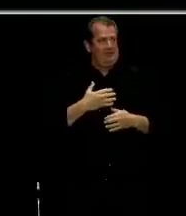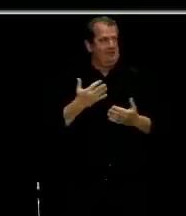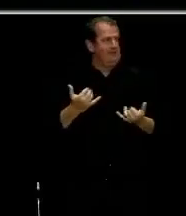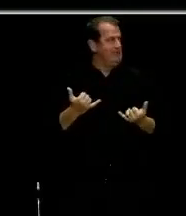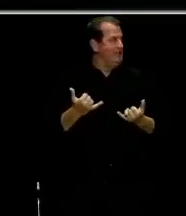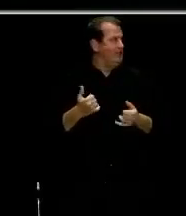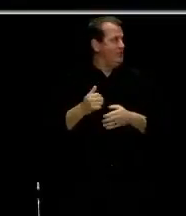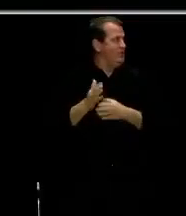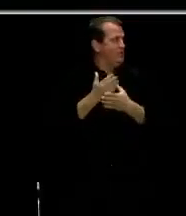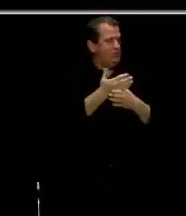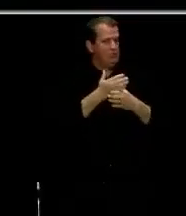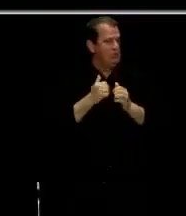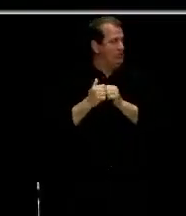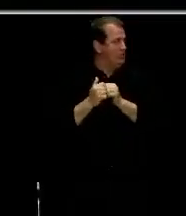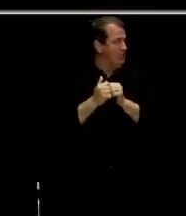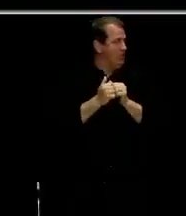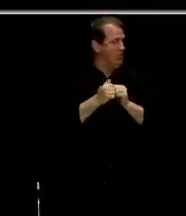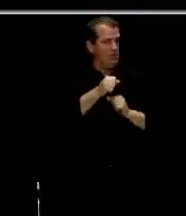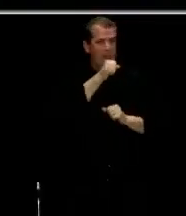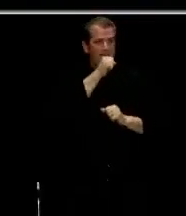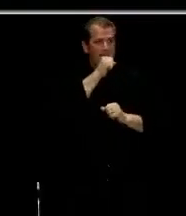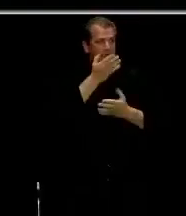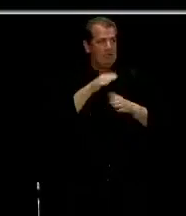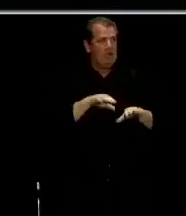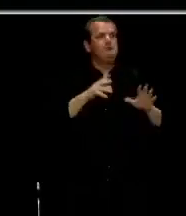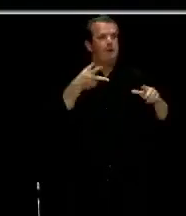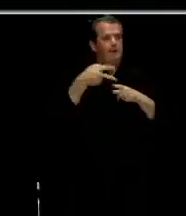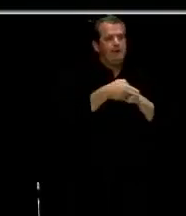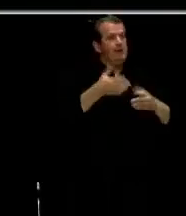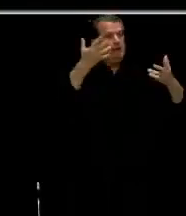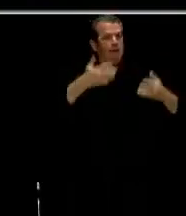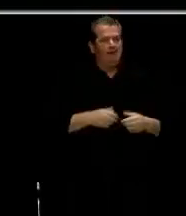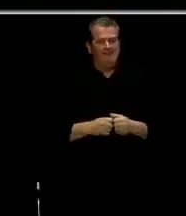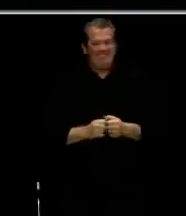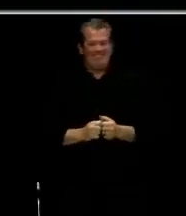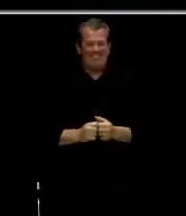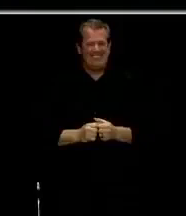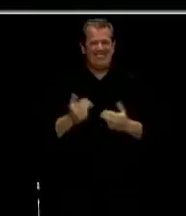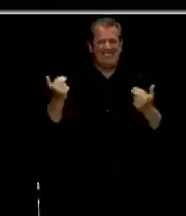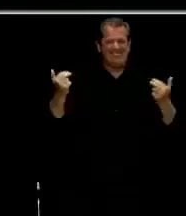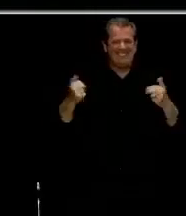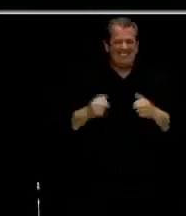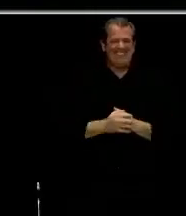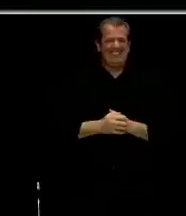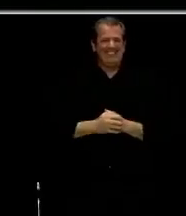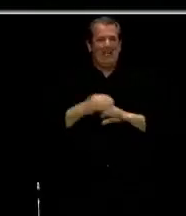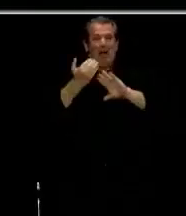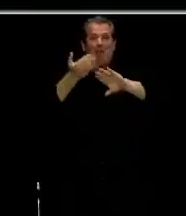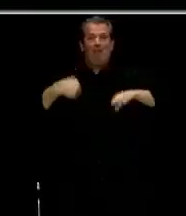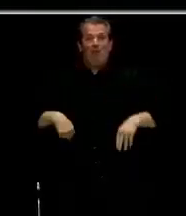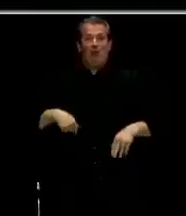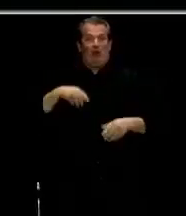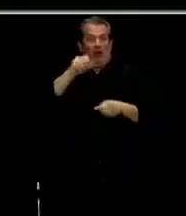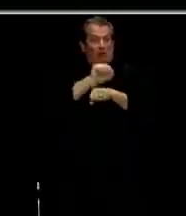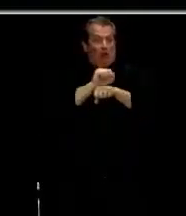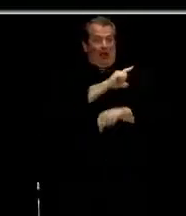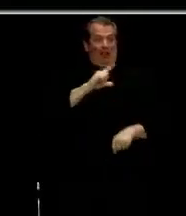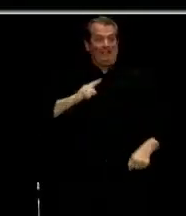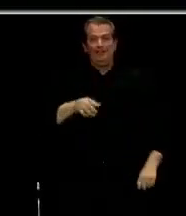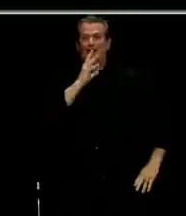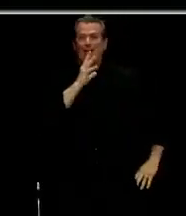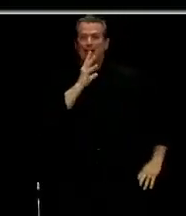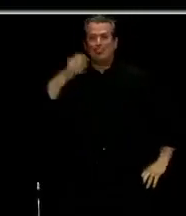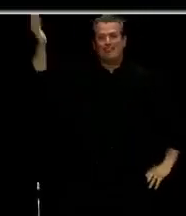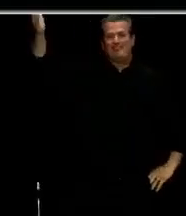together to, they cut me out. They used to do that in the legislature when I was speaking